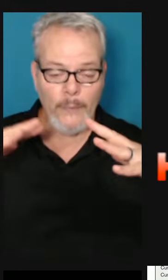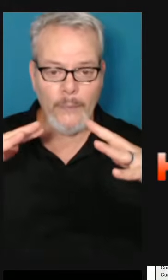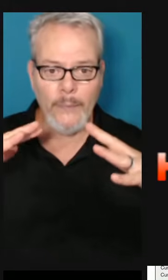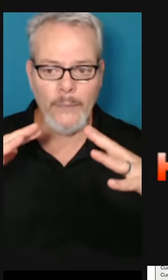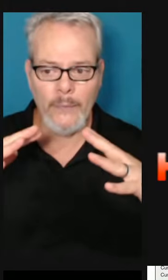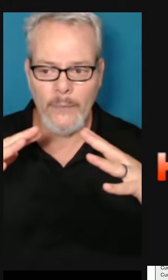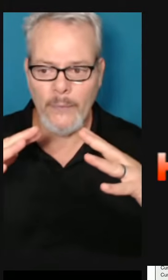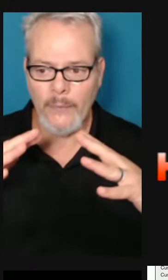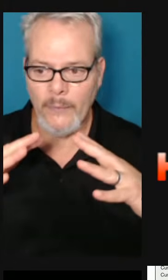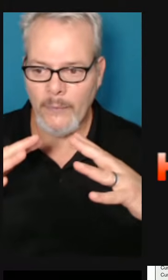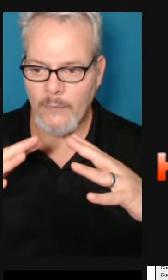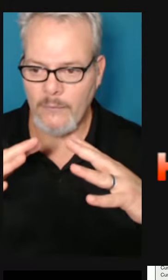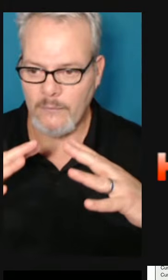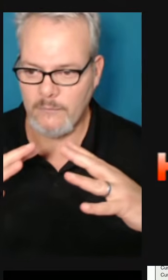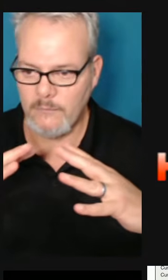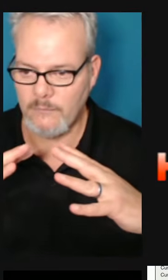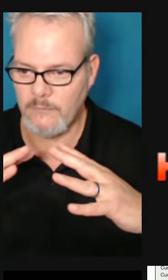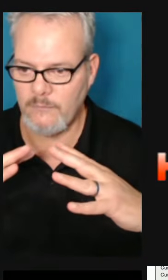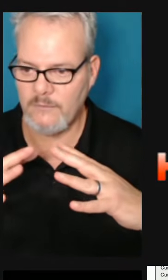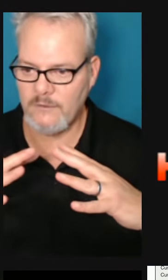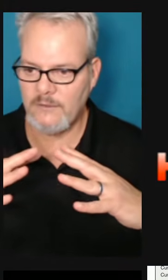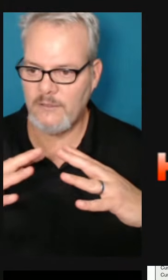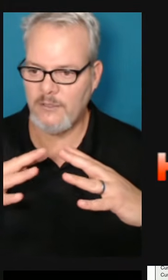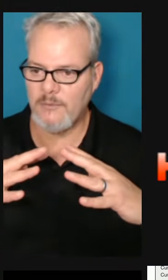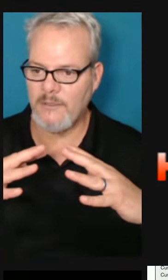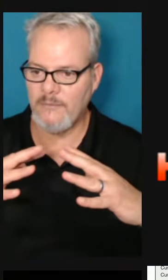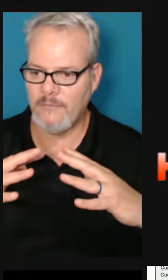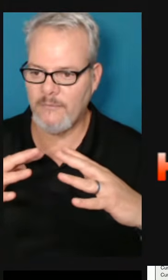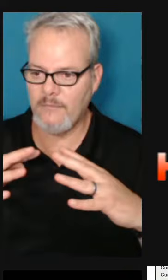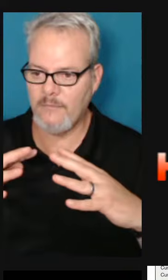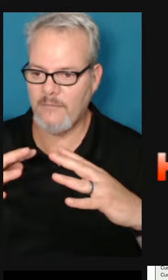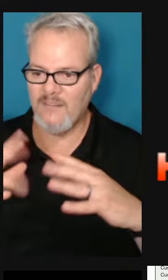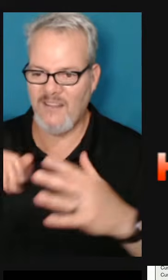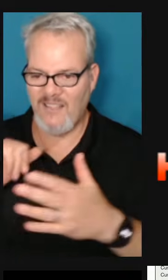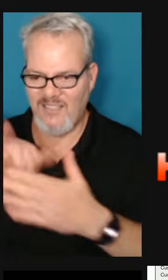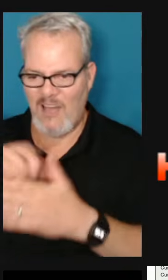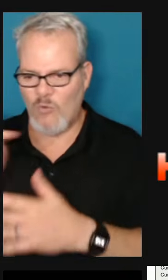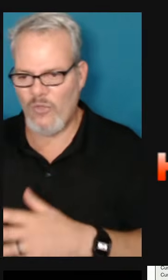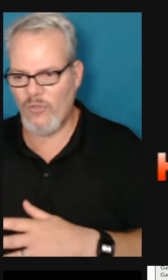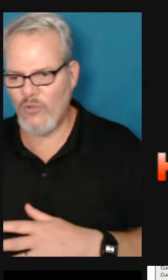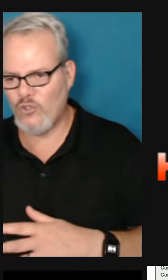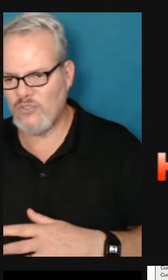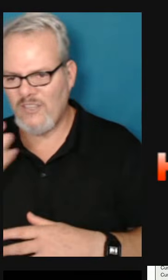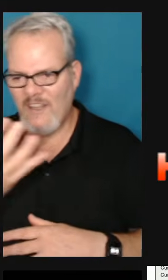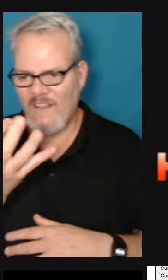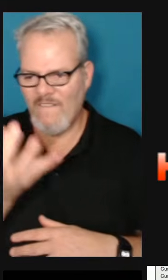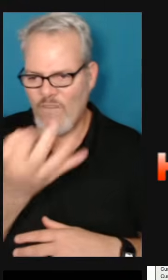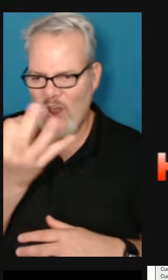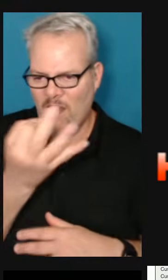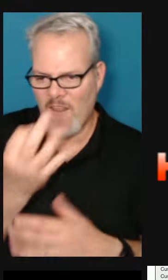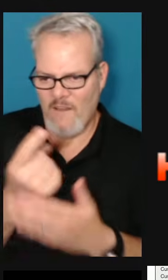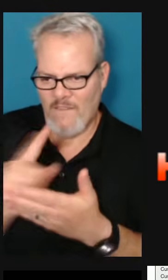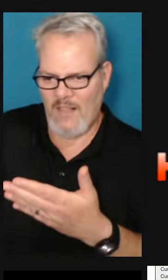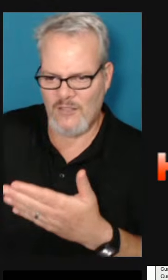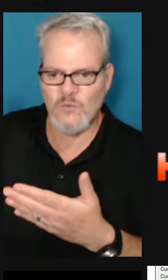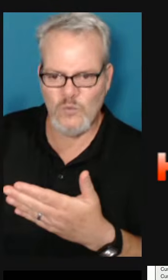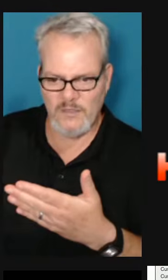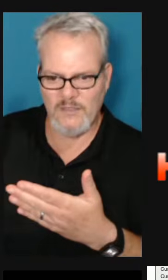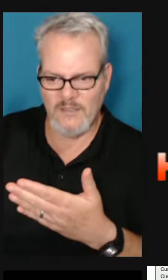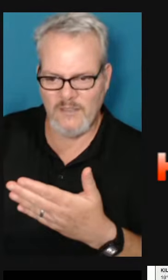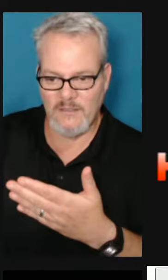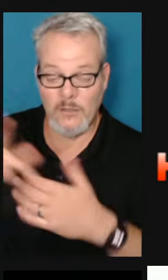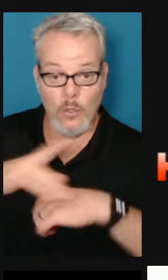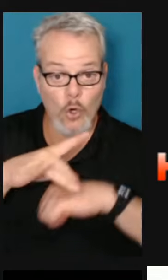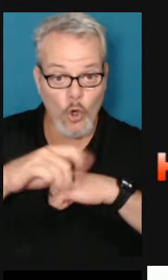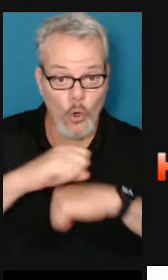summit. This is last week, Thursday to Friday, right? So earthquakes